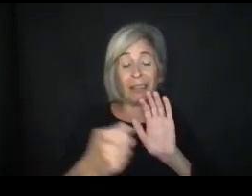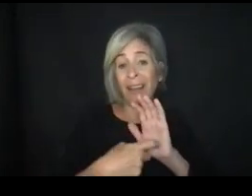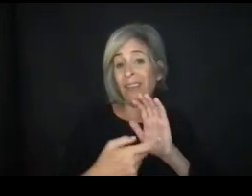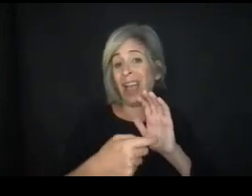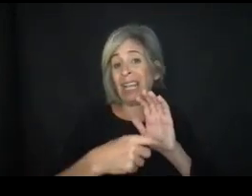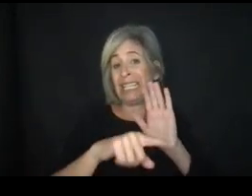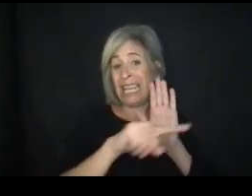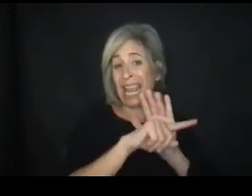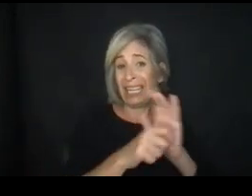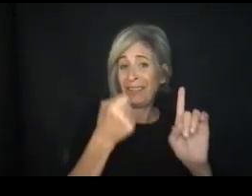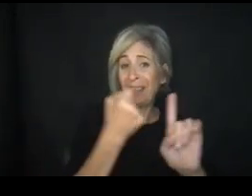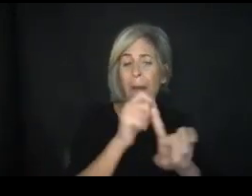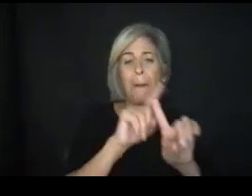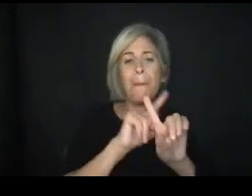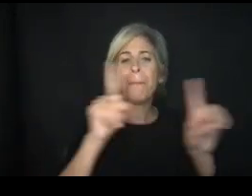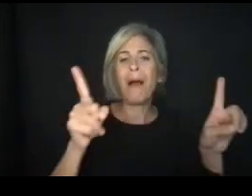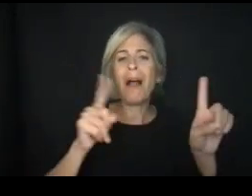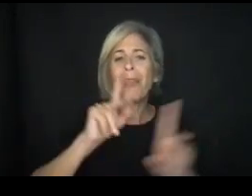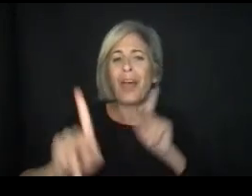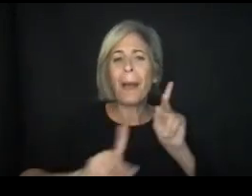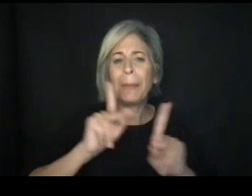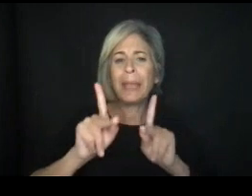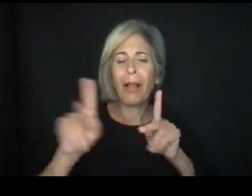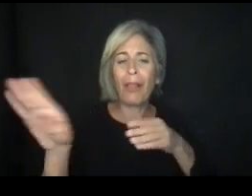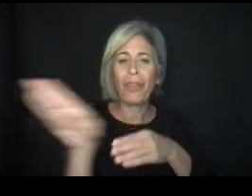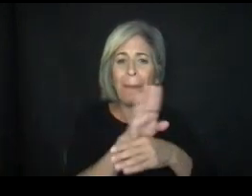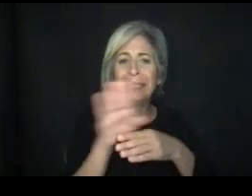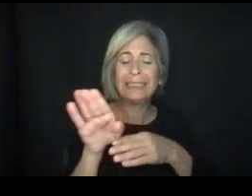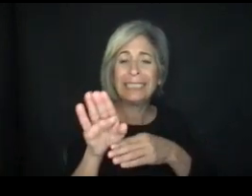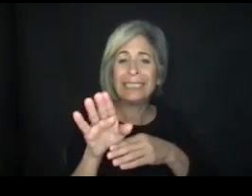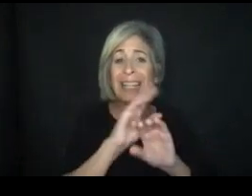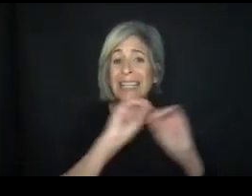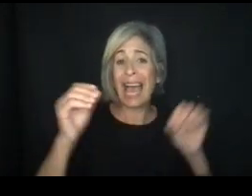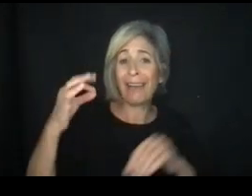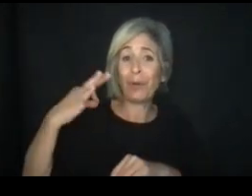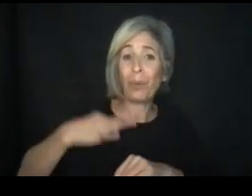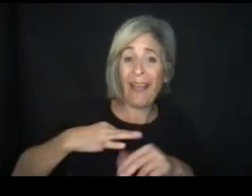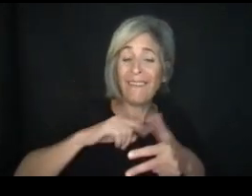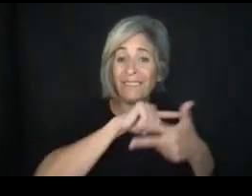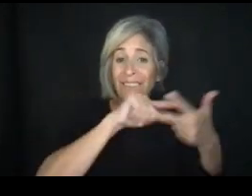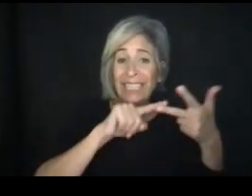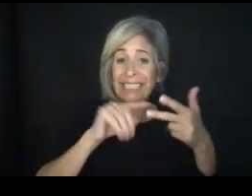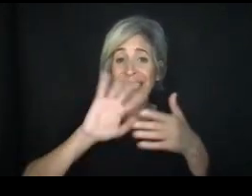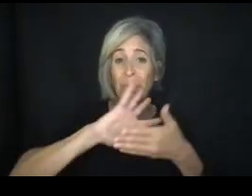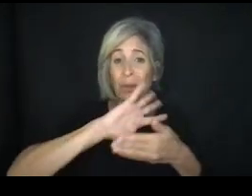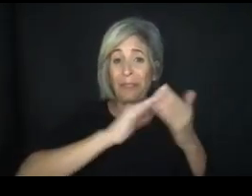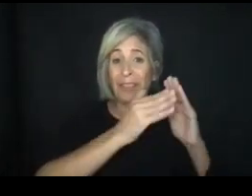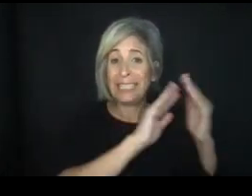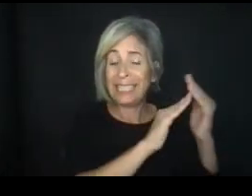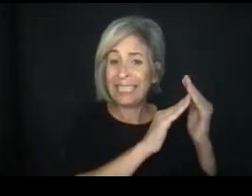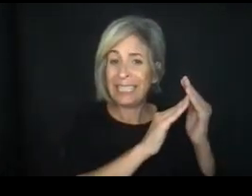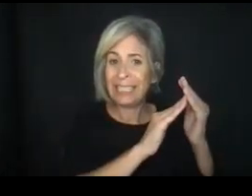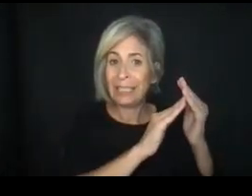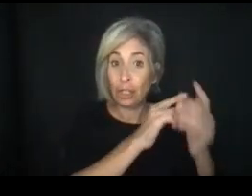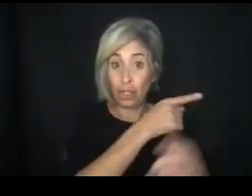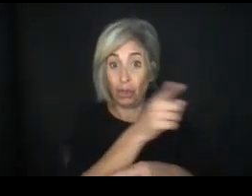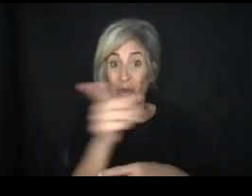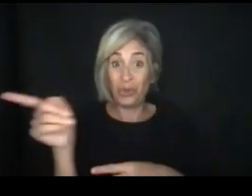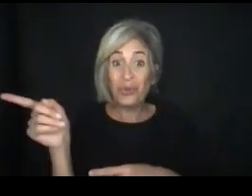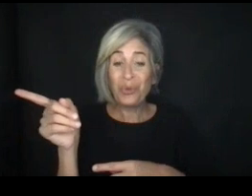we feel that the citizens and the businesses and the nonprofits in the city, who basically you are